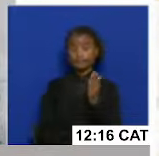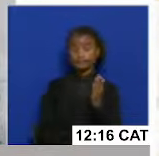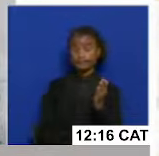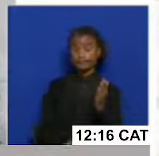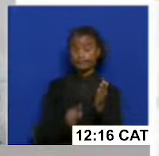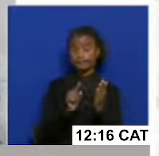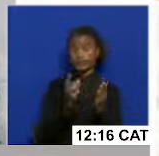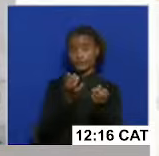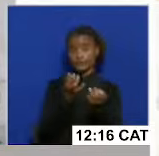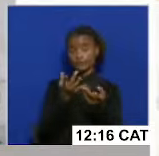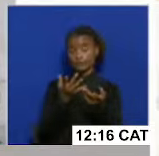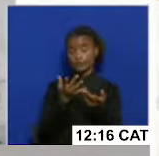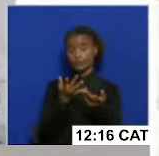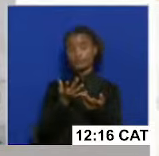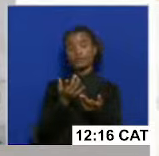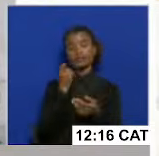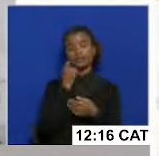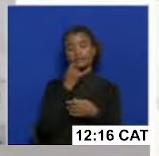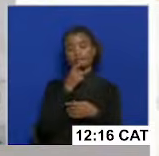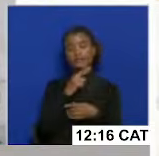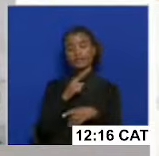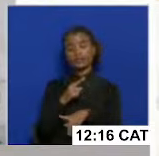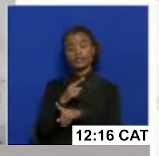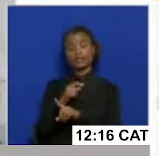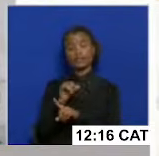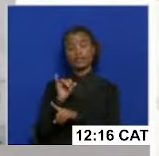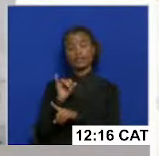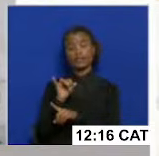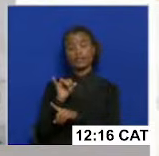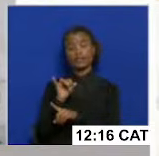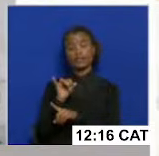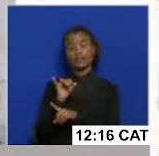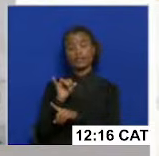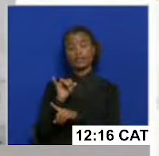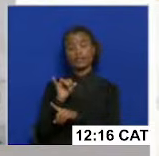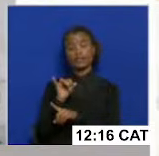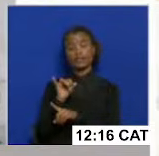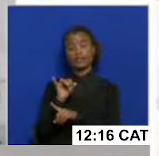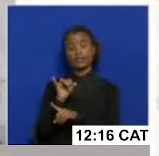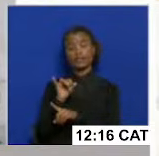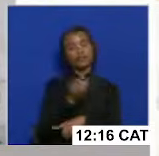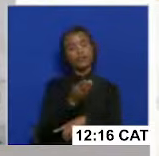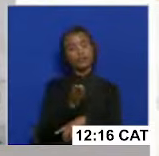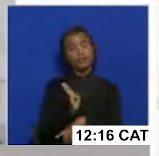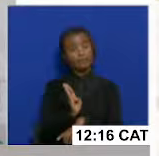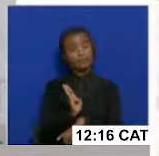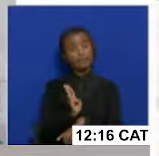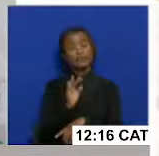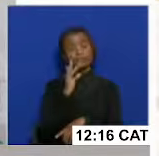the IPID are looking for them, so I must also be ready.